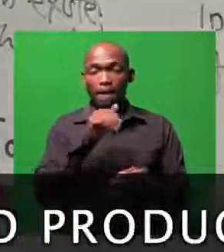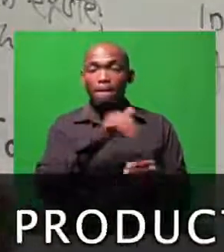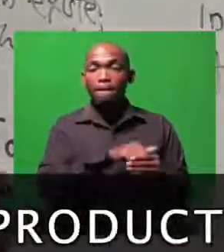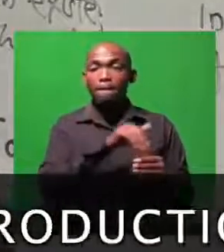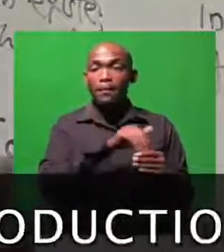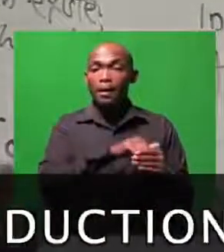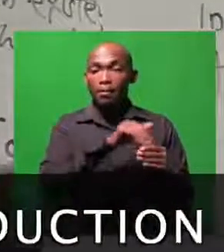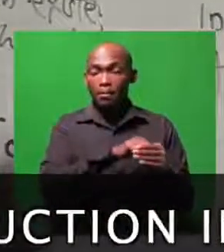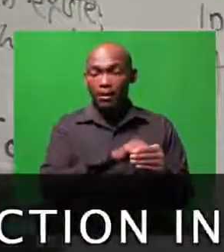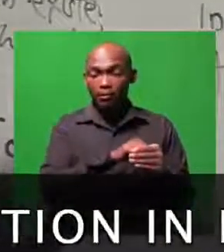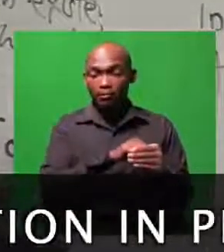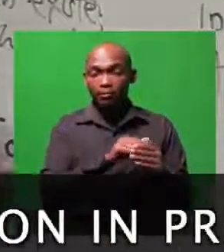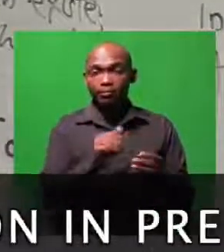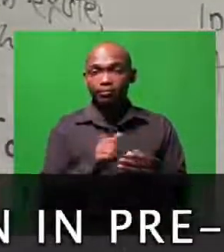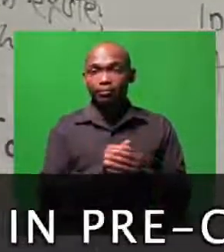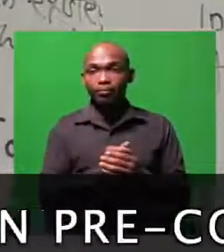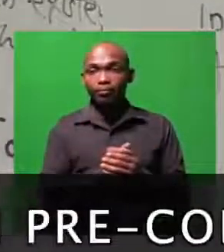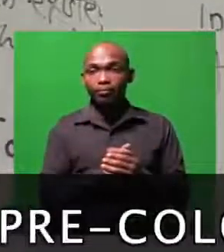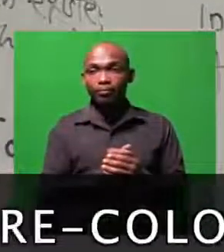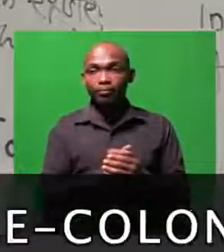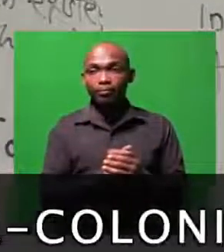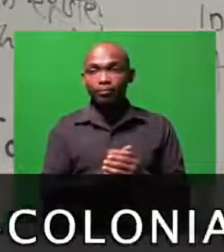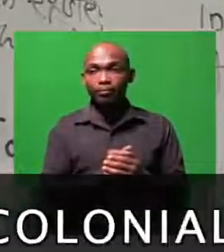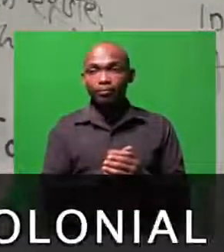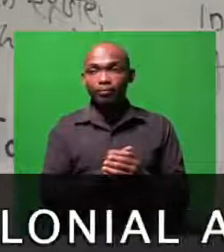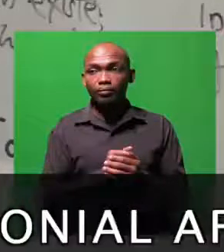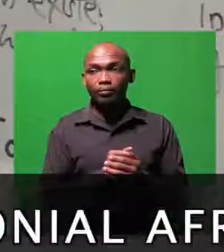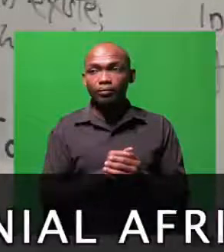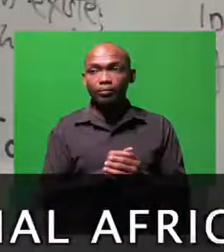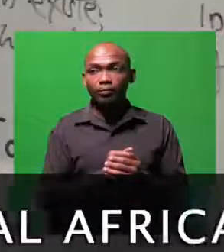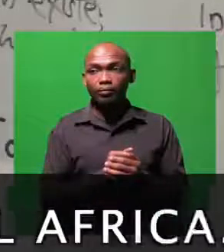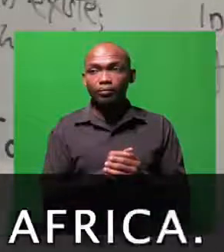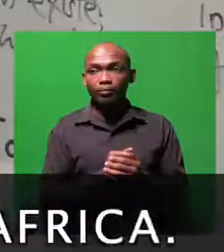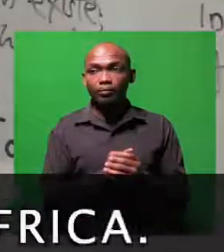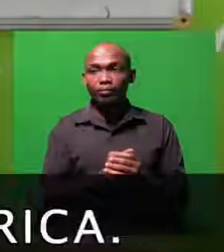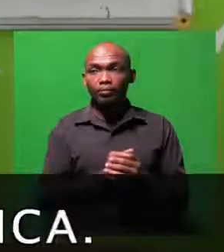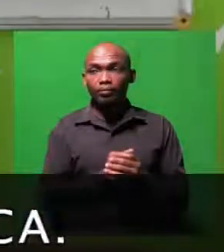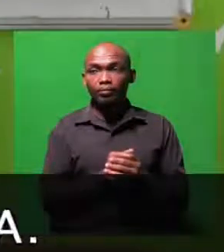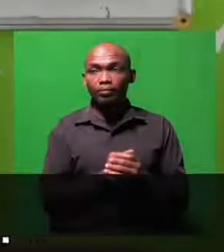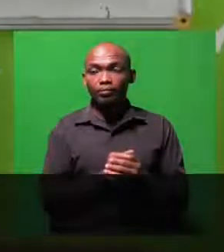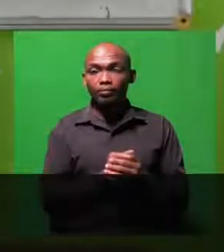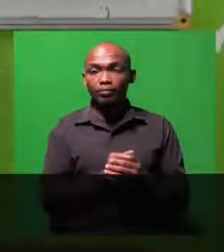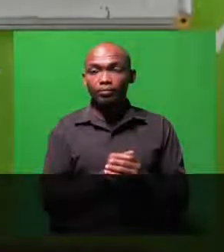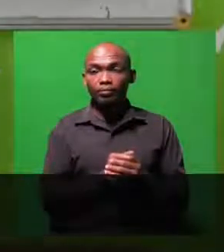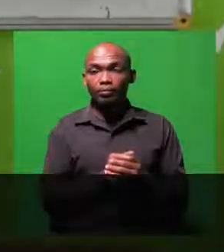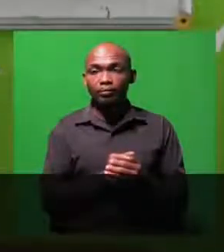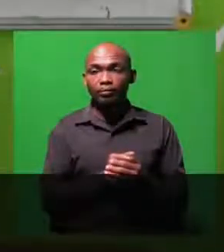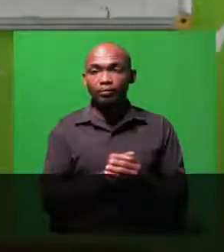by all members. Are shared by all members.